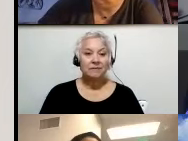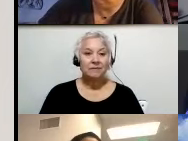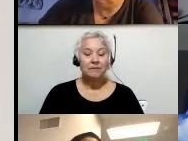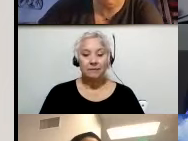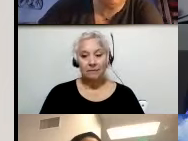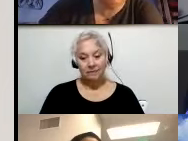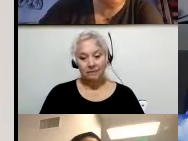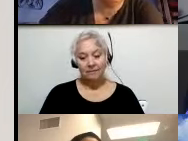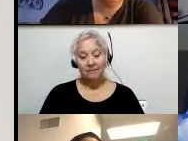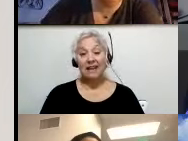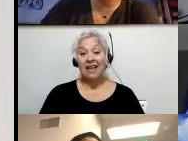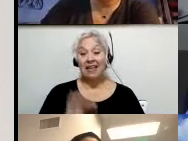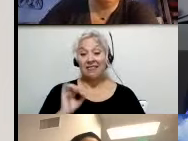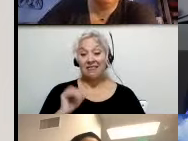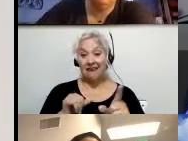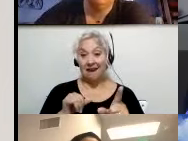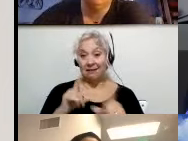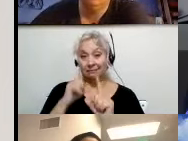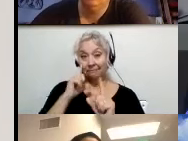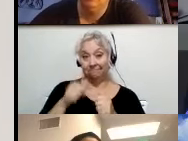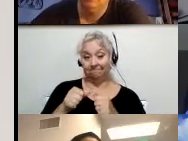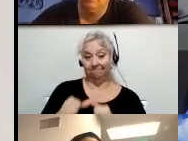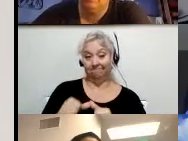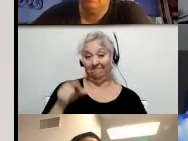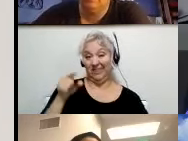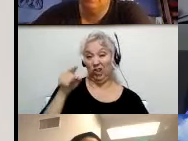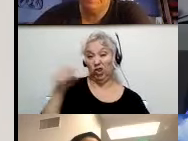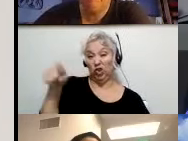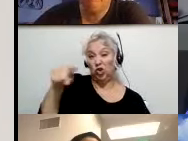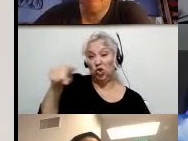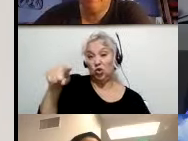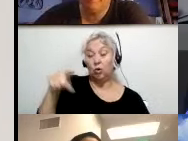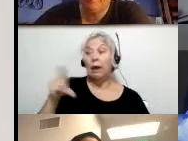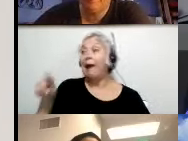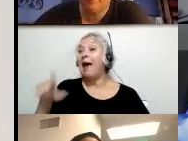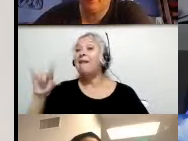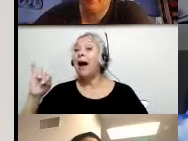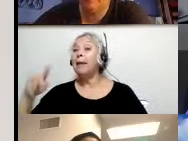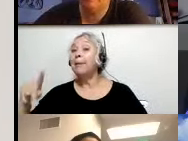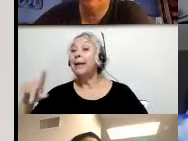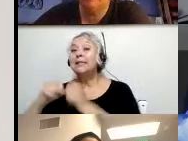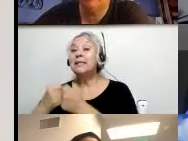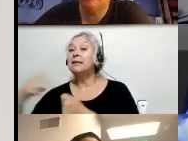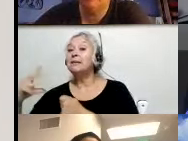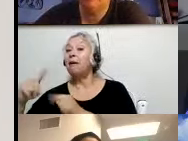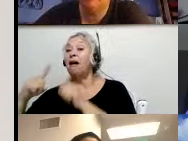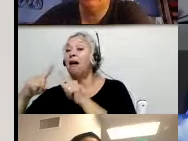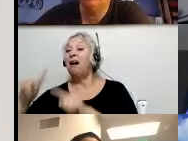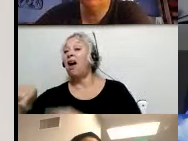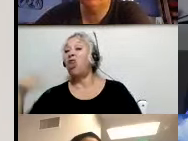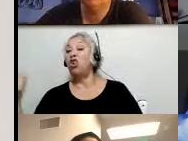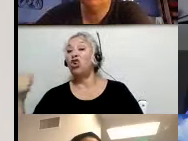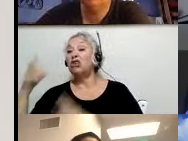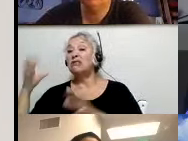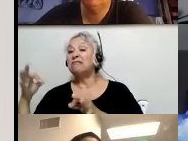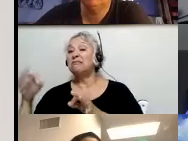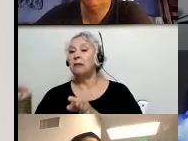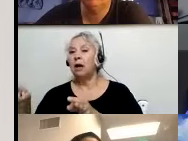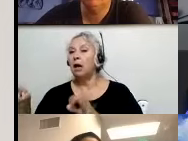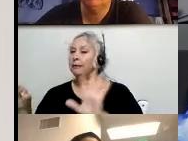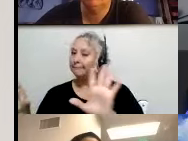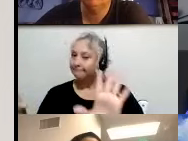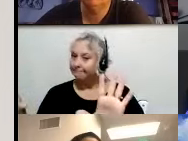Again, so that's going to be up to you. If the IEP team determines otherwise, they don't have to have an account and be housed, but we do